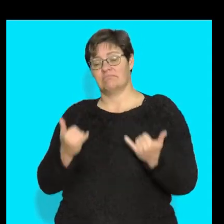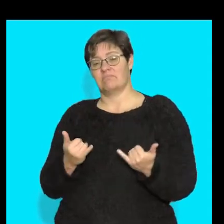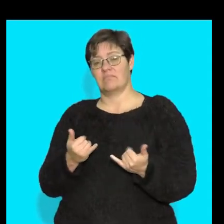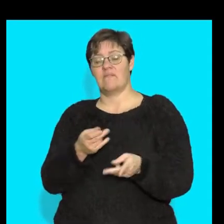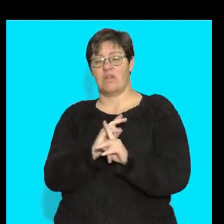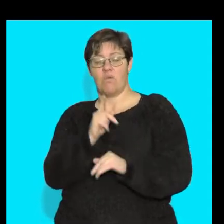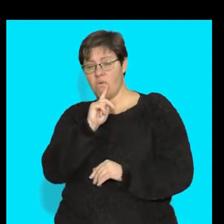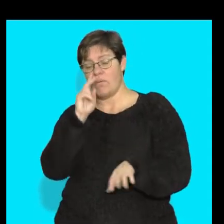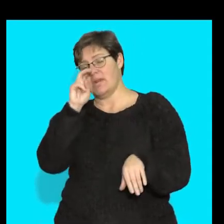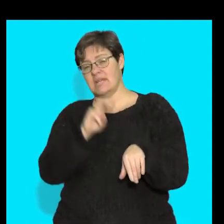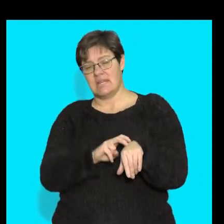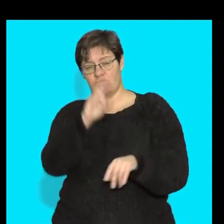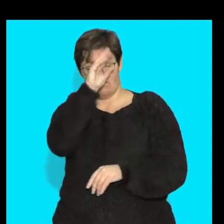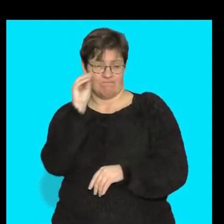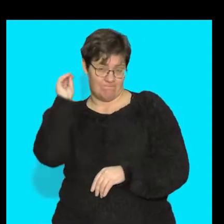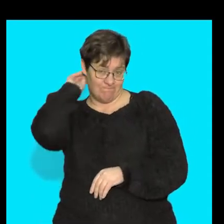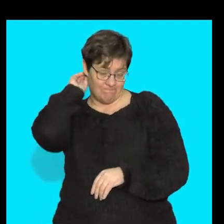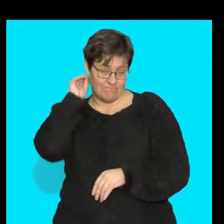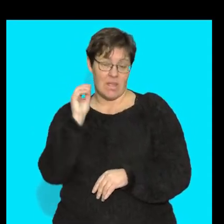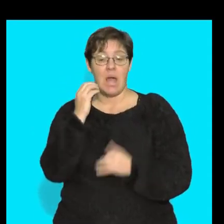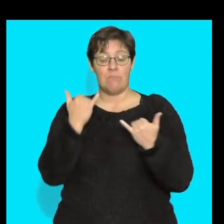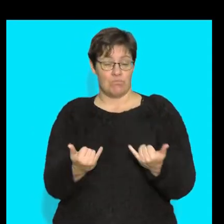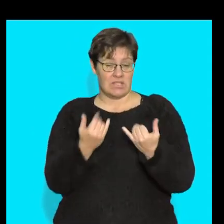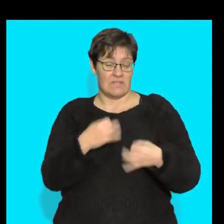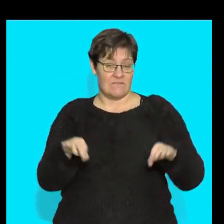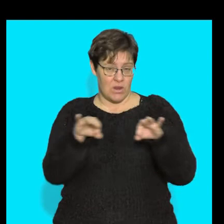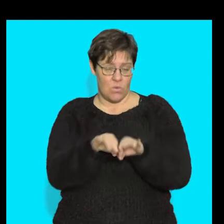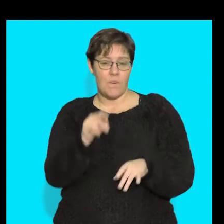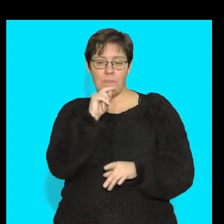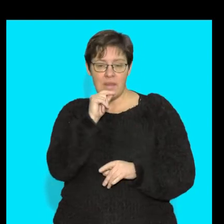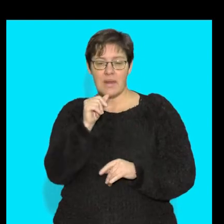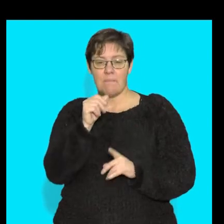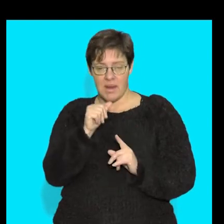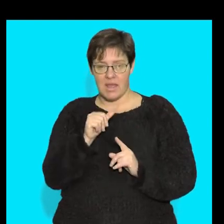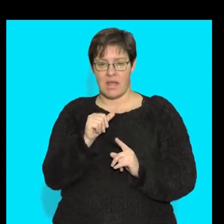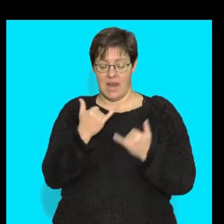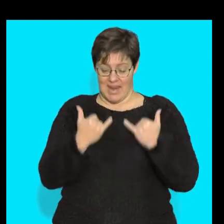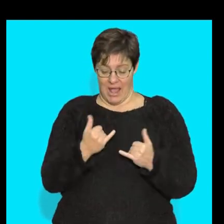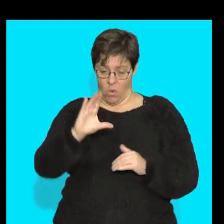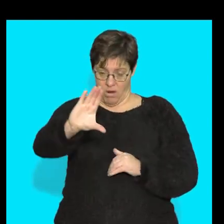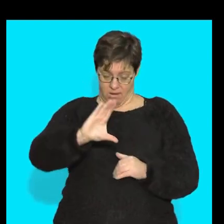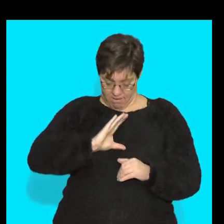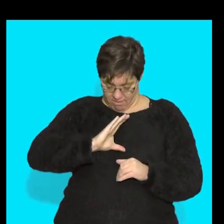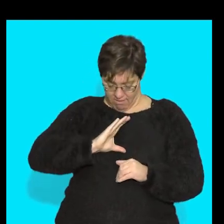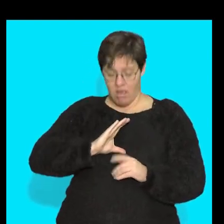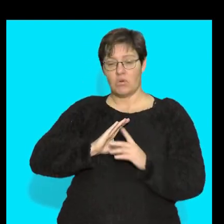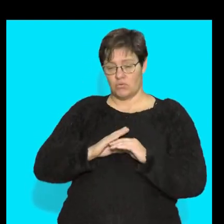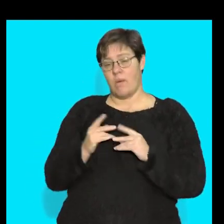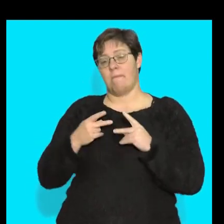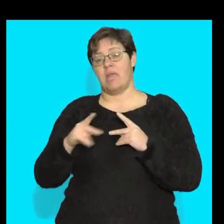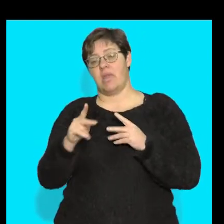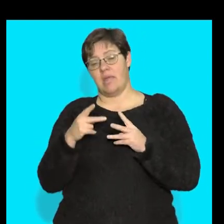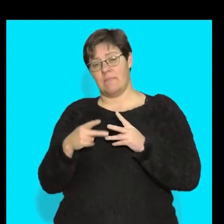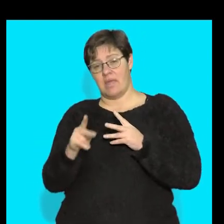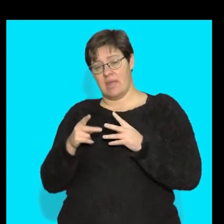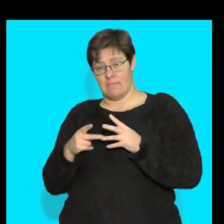present value annuity that you need to remember. The present value has to do with the money you get now, only to pay